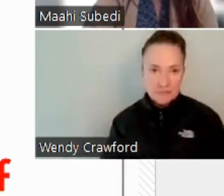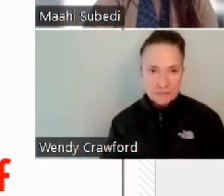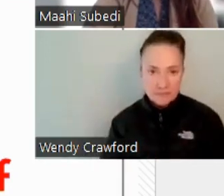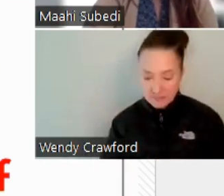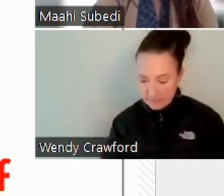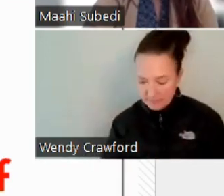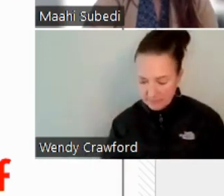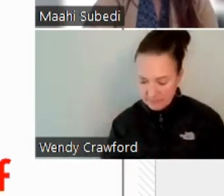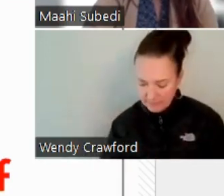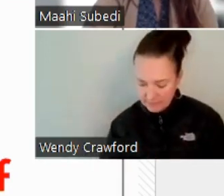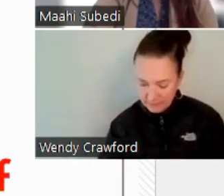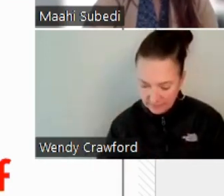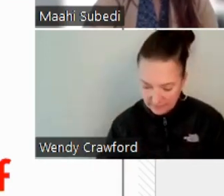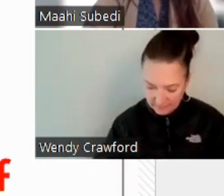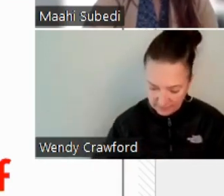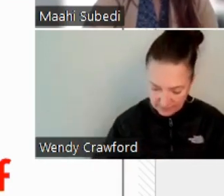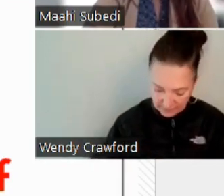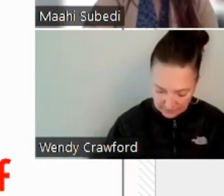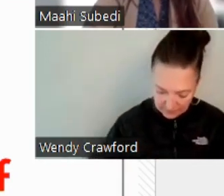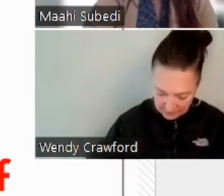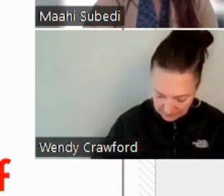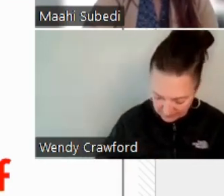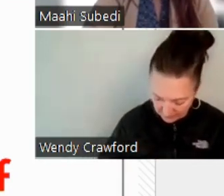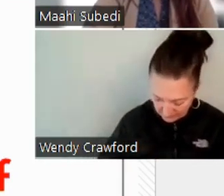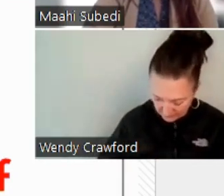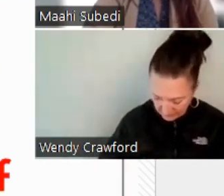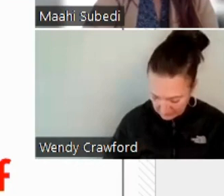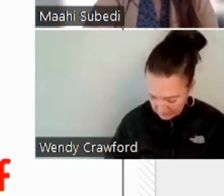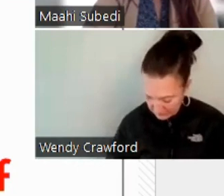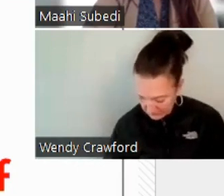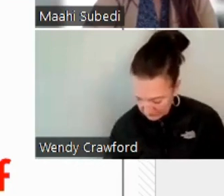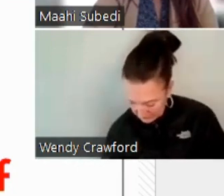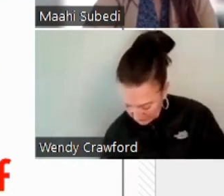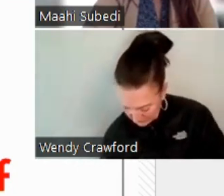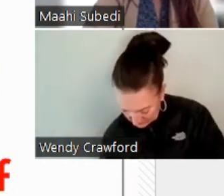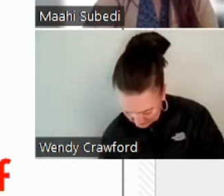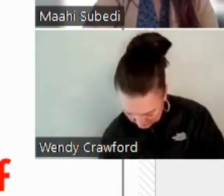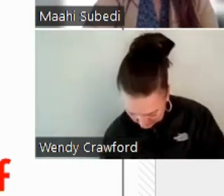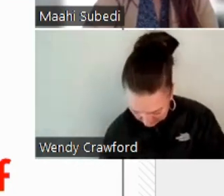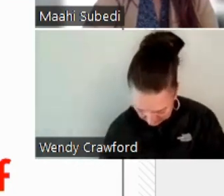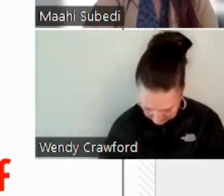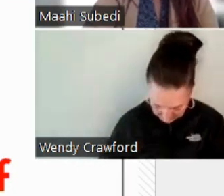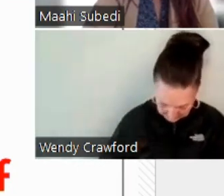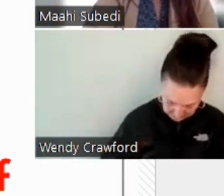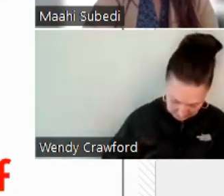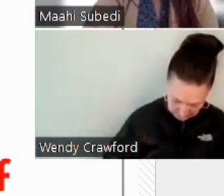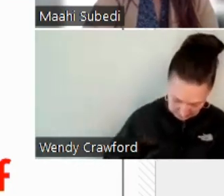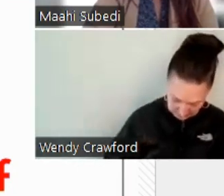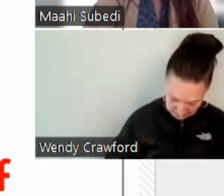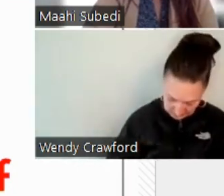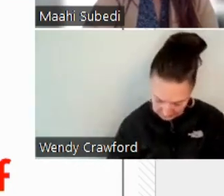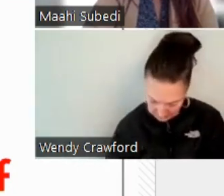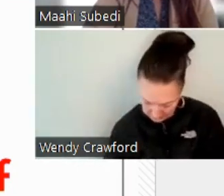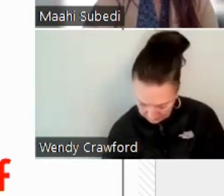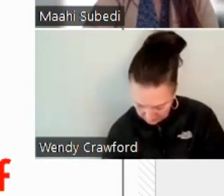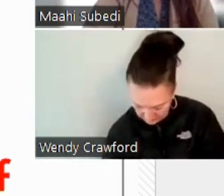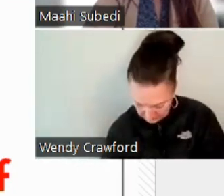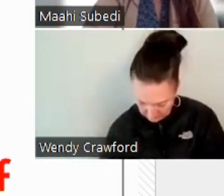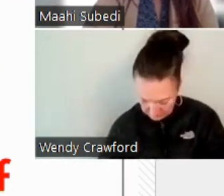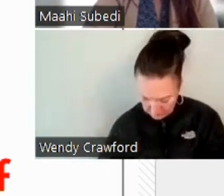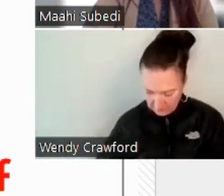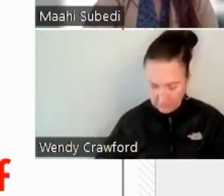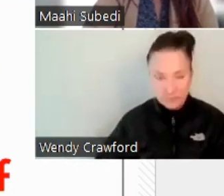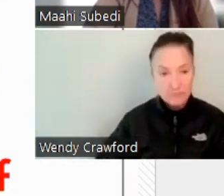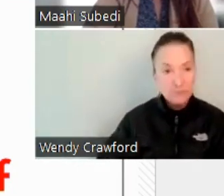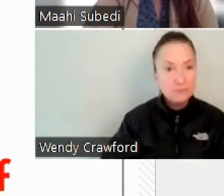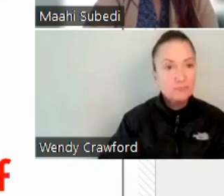now in the chat, this is in the chat now, it's okay, you can go to the chat. I want you to rewrite this sentence, and where you see the words in red, I want you to